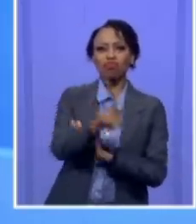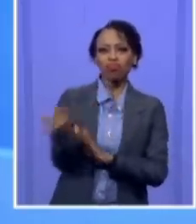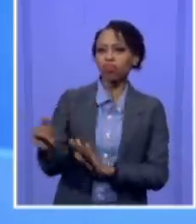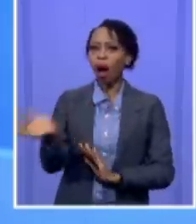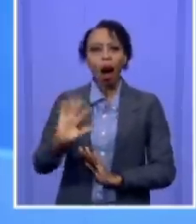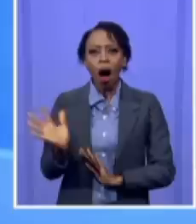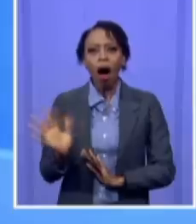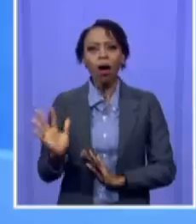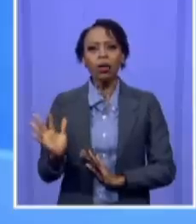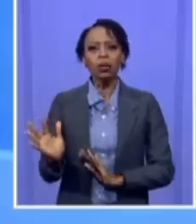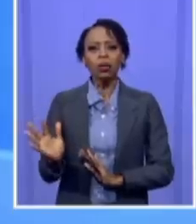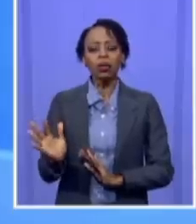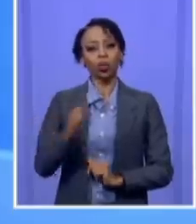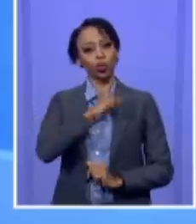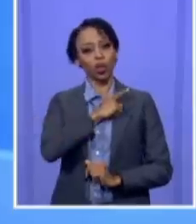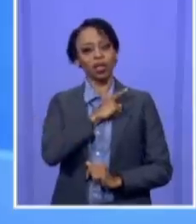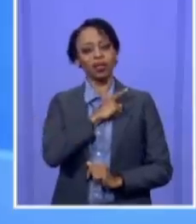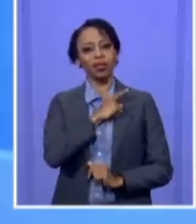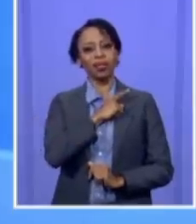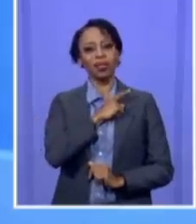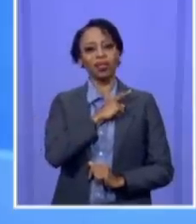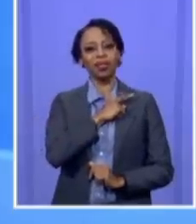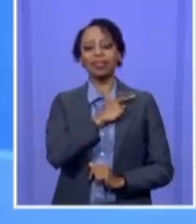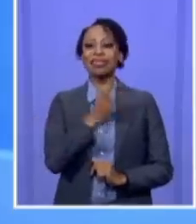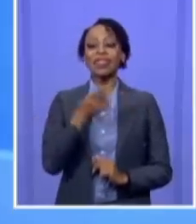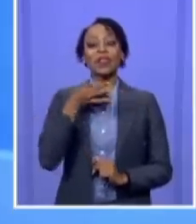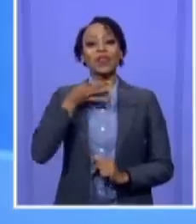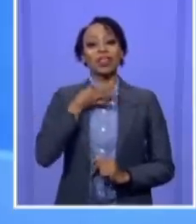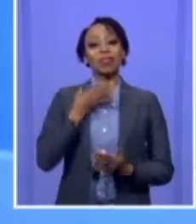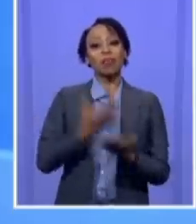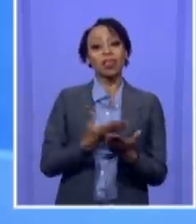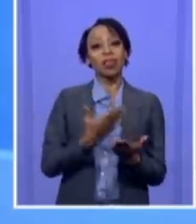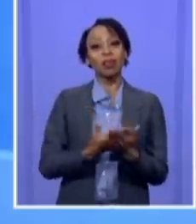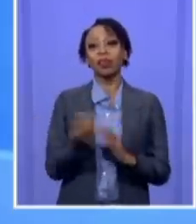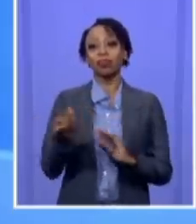too much because there was a risk that I would not